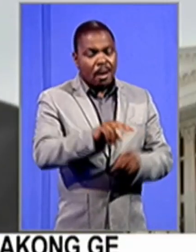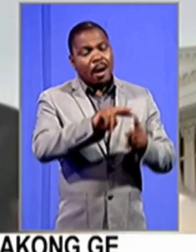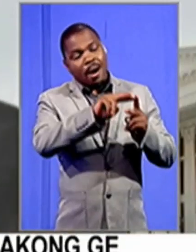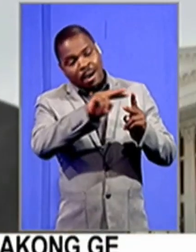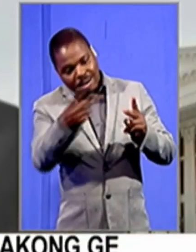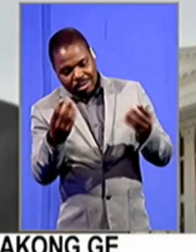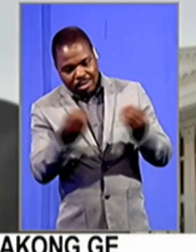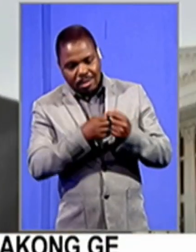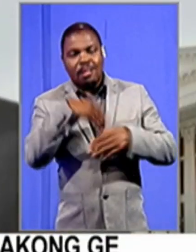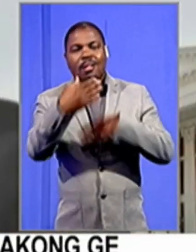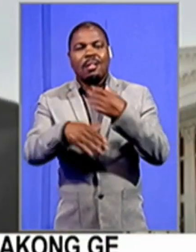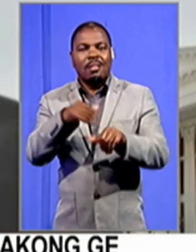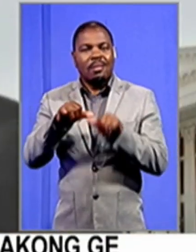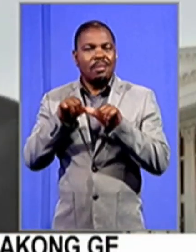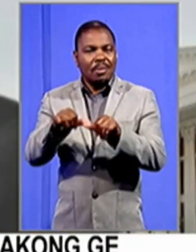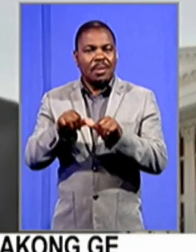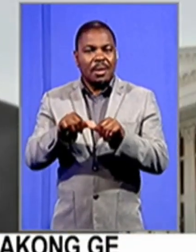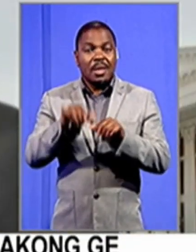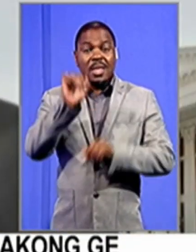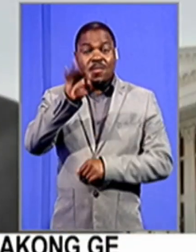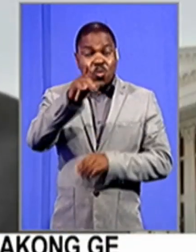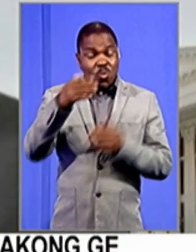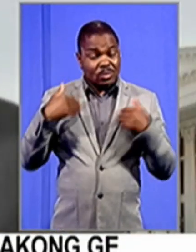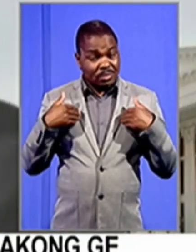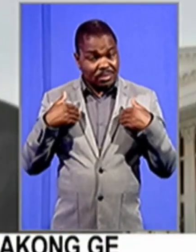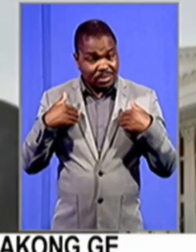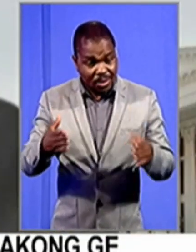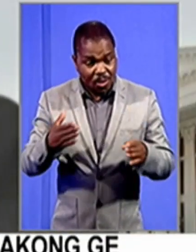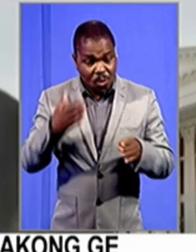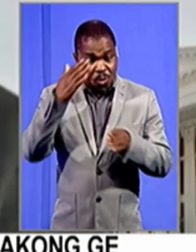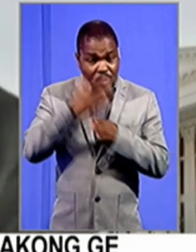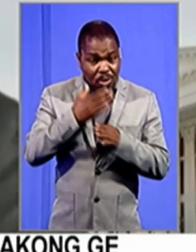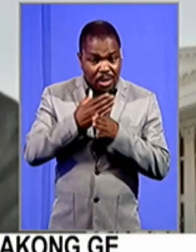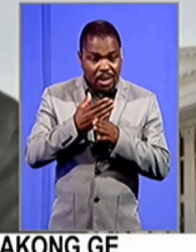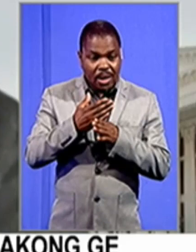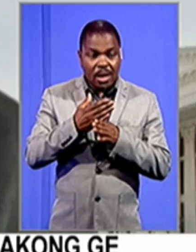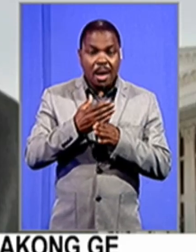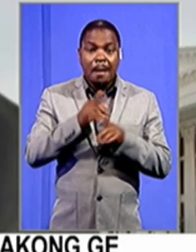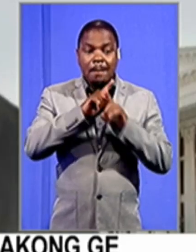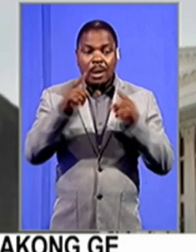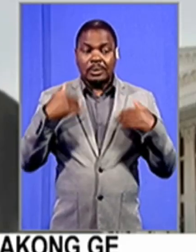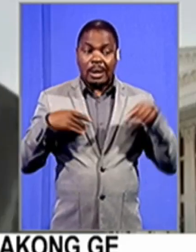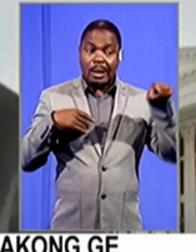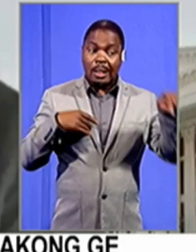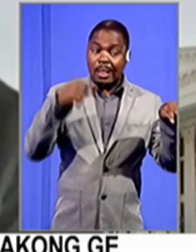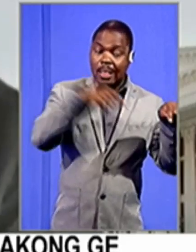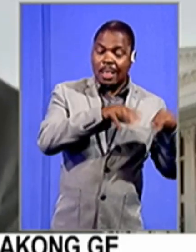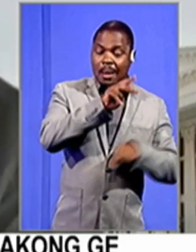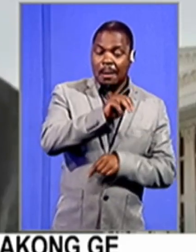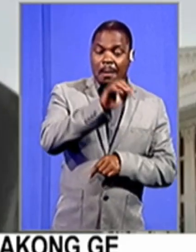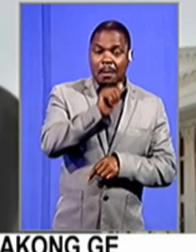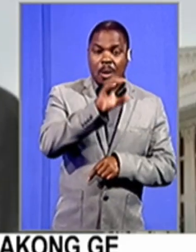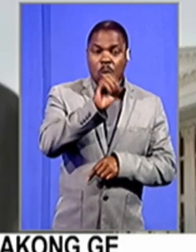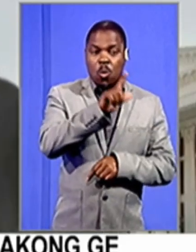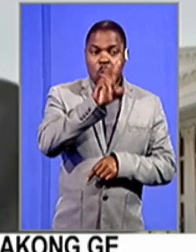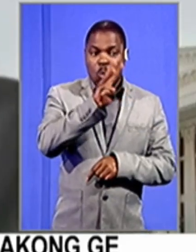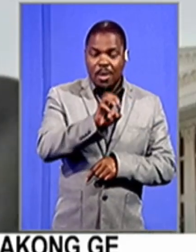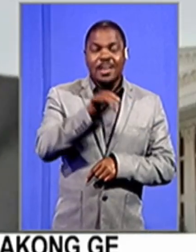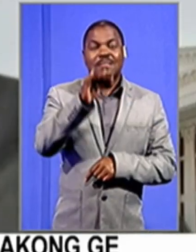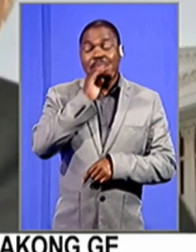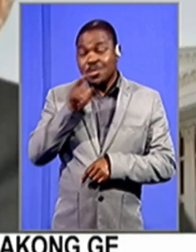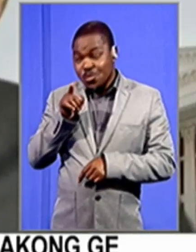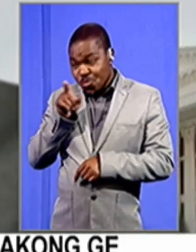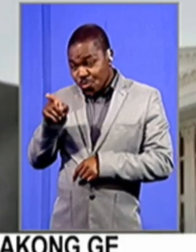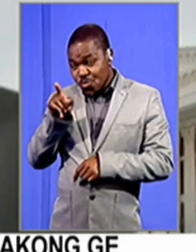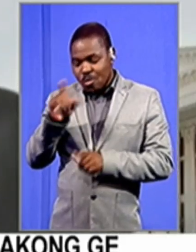ya latela bjale ga o ka thoma mošomong o sa o thoma maolwe gore a o latele khitšo ka